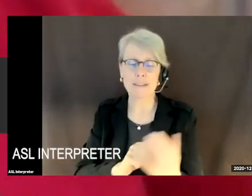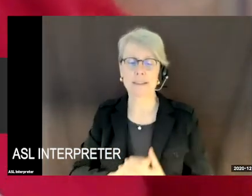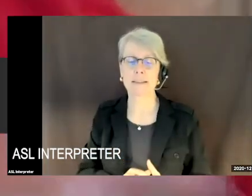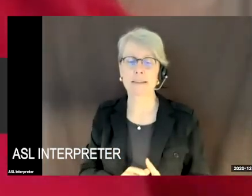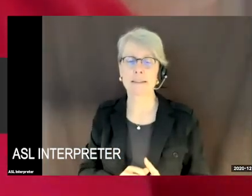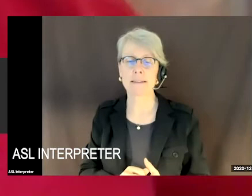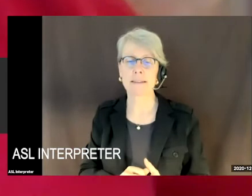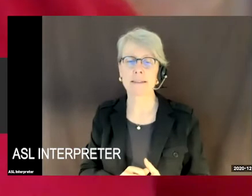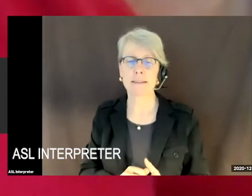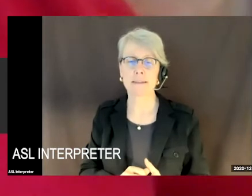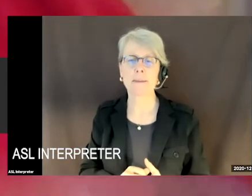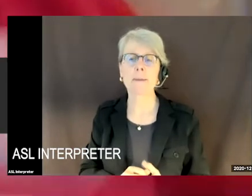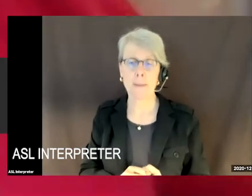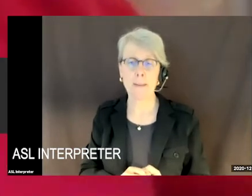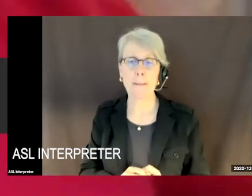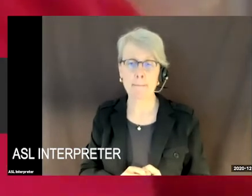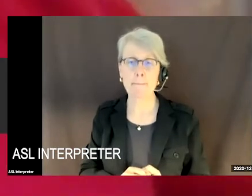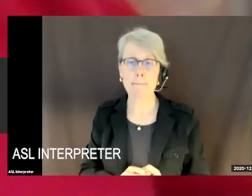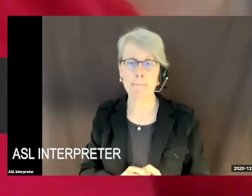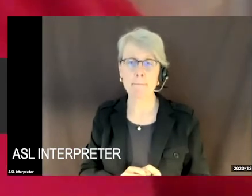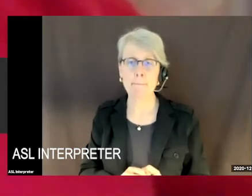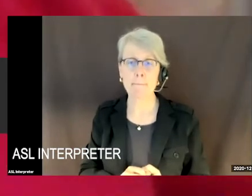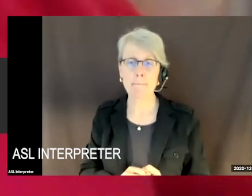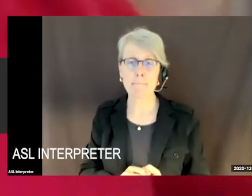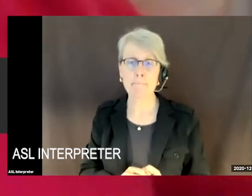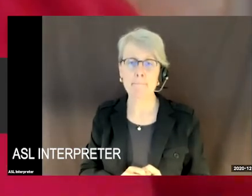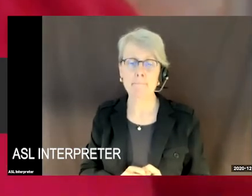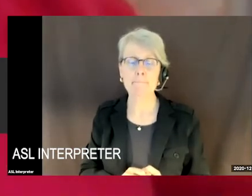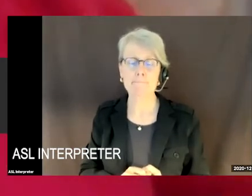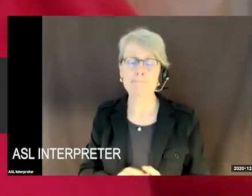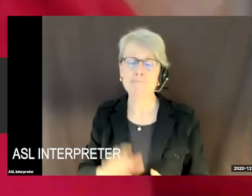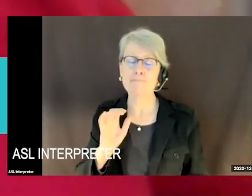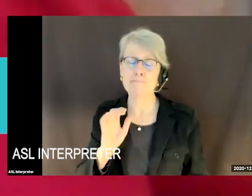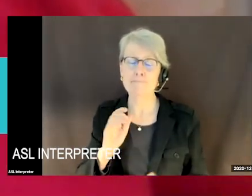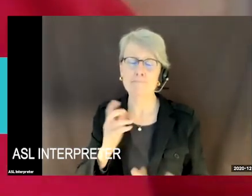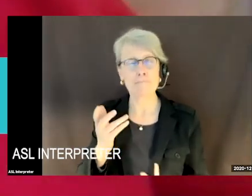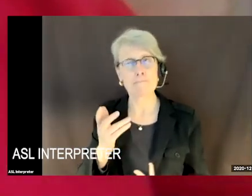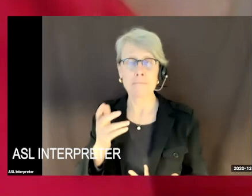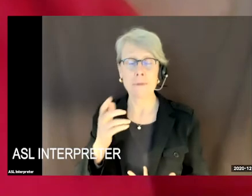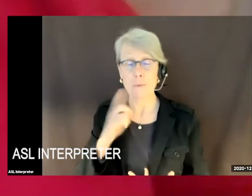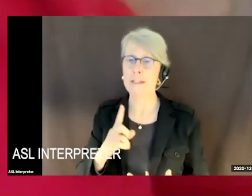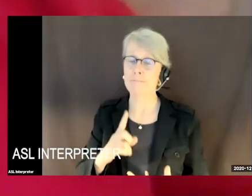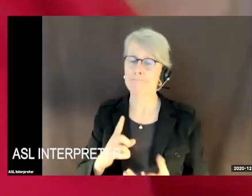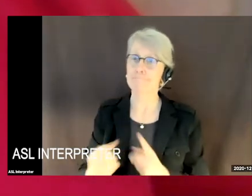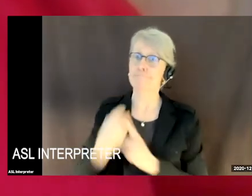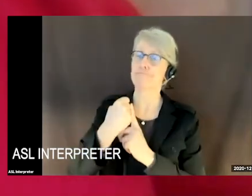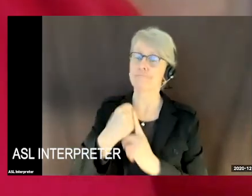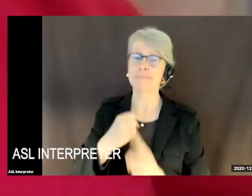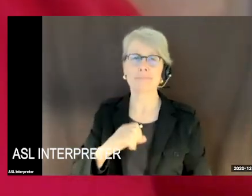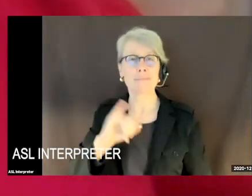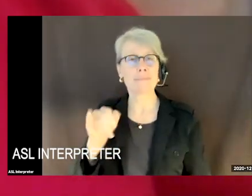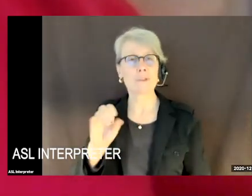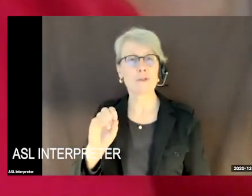very, very interested. It was particularly poignant and, well, or provocative, maybe is a better word,